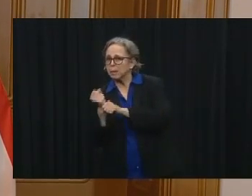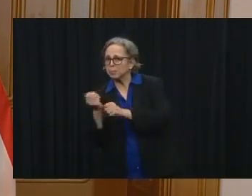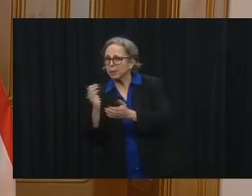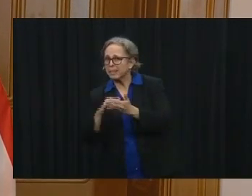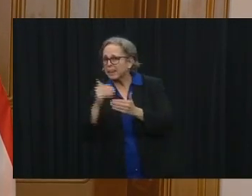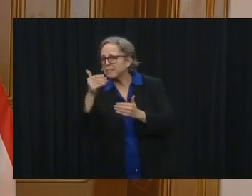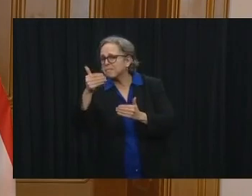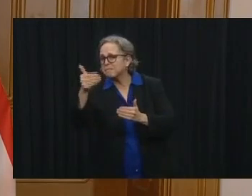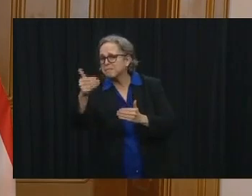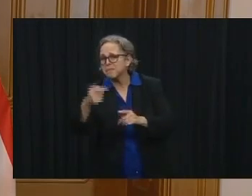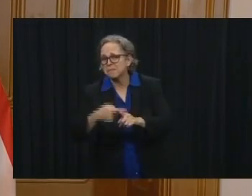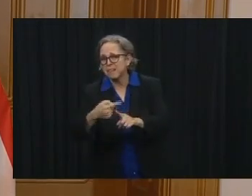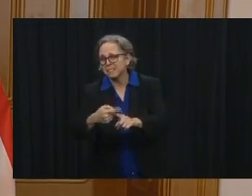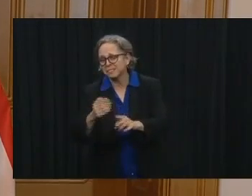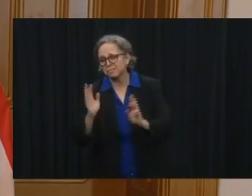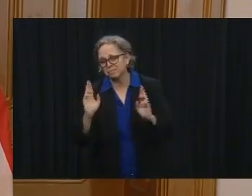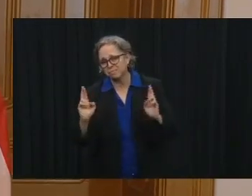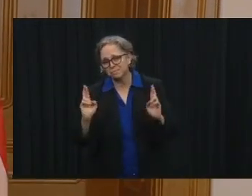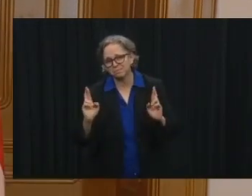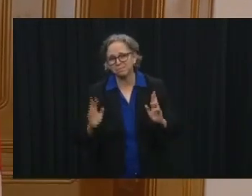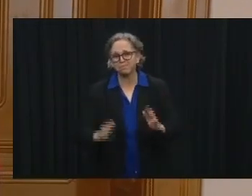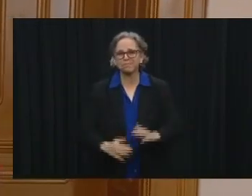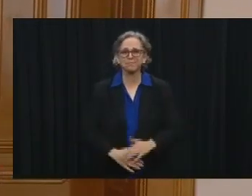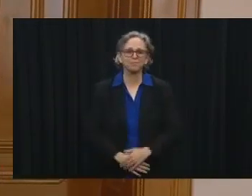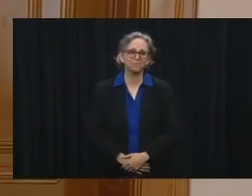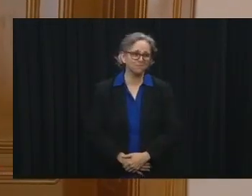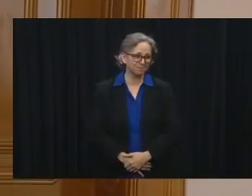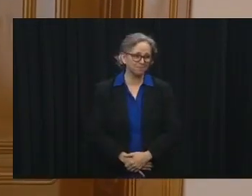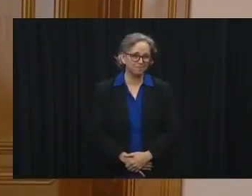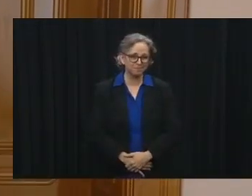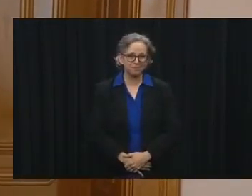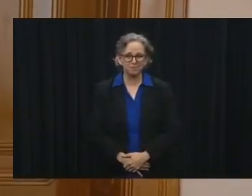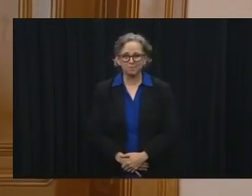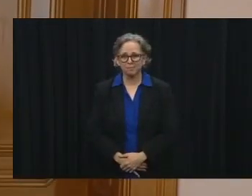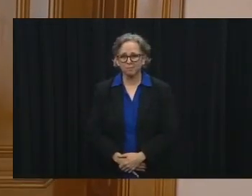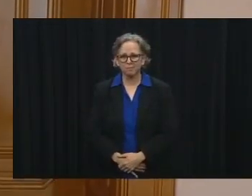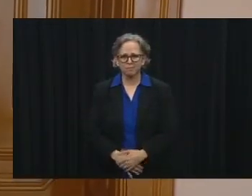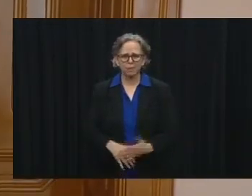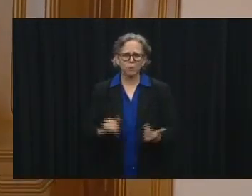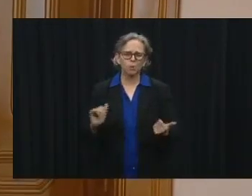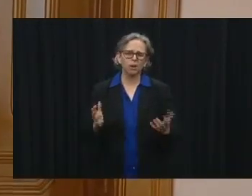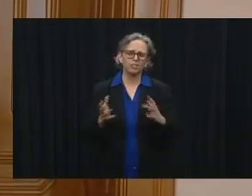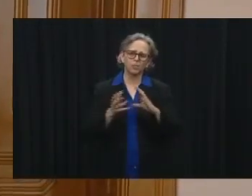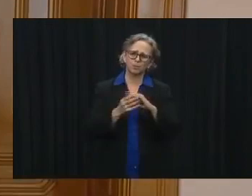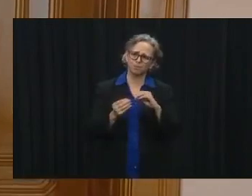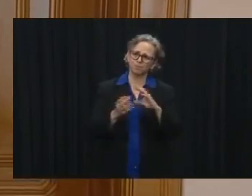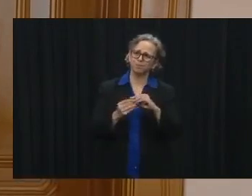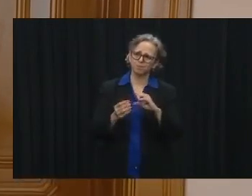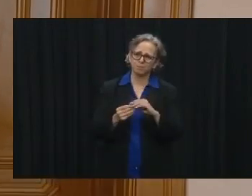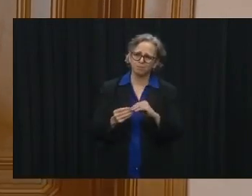Talk about a couple things where I've been asked questions, starting with